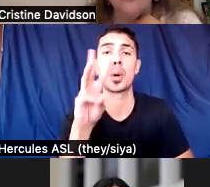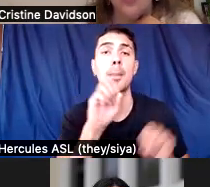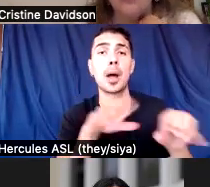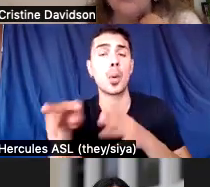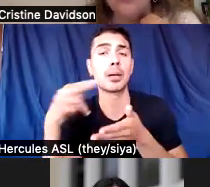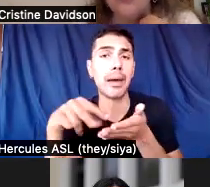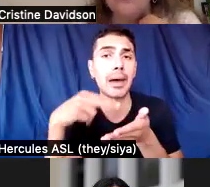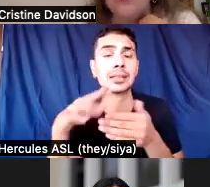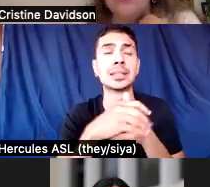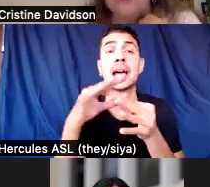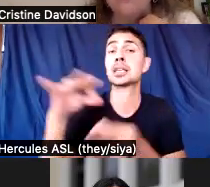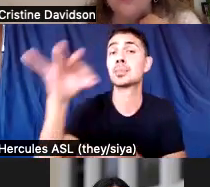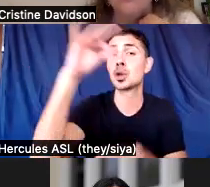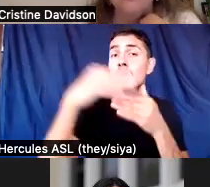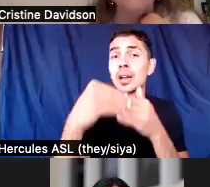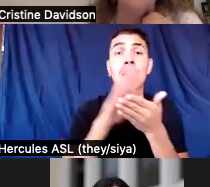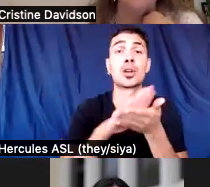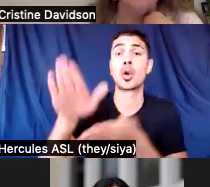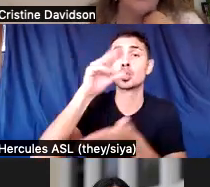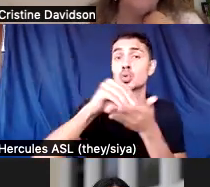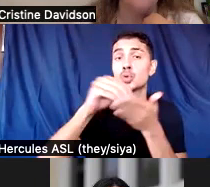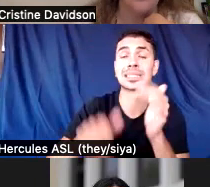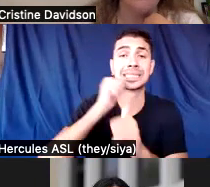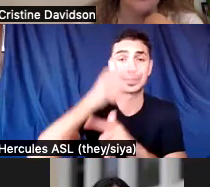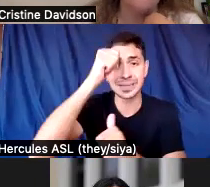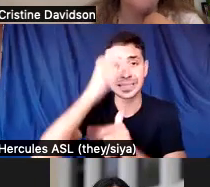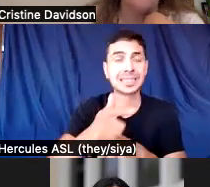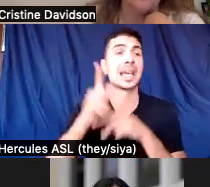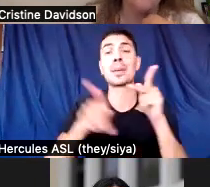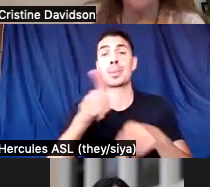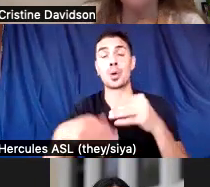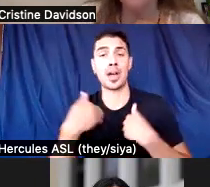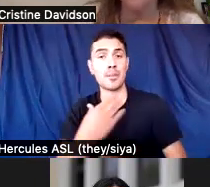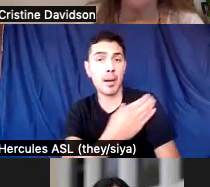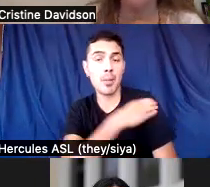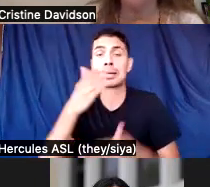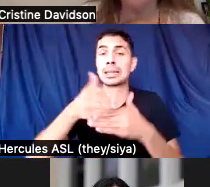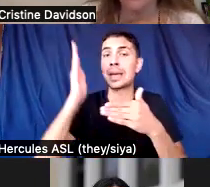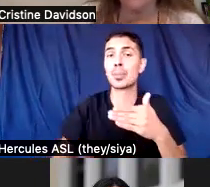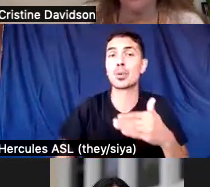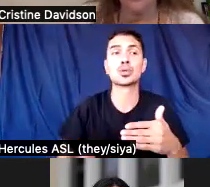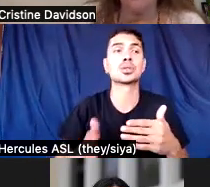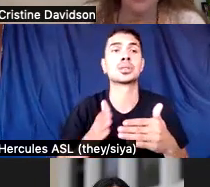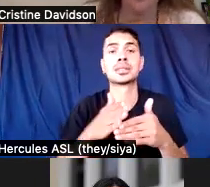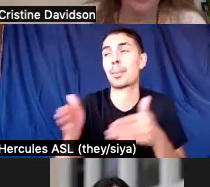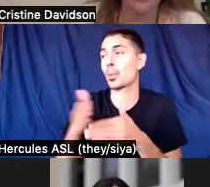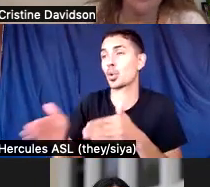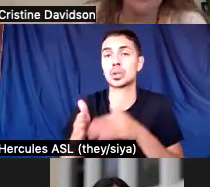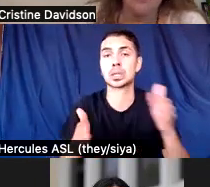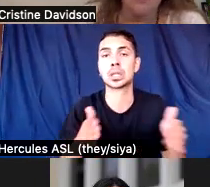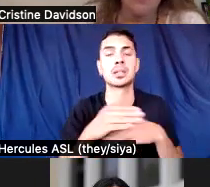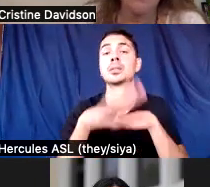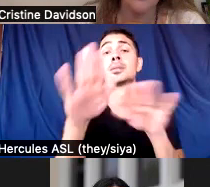guides, college students, siblings, people in power, neighbors. So pretty much it can be